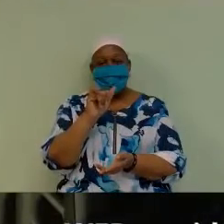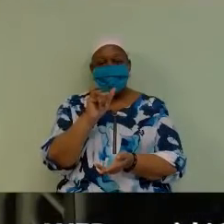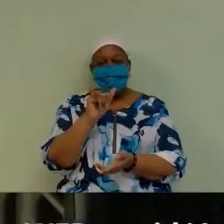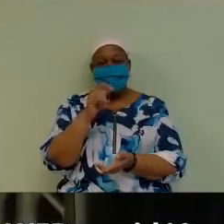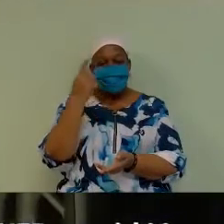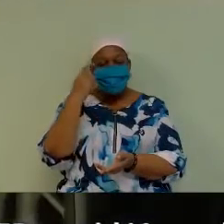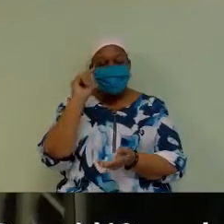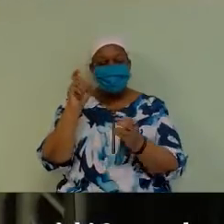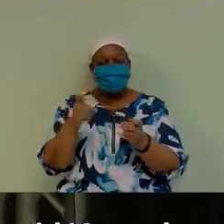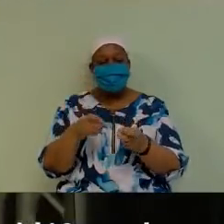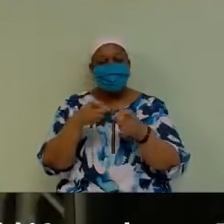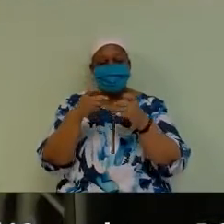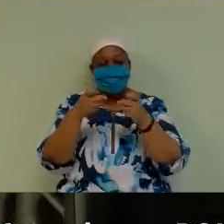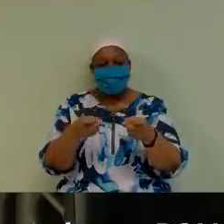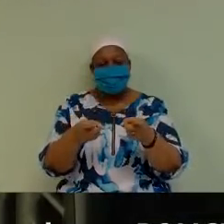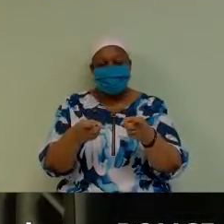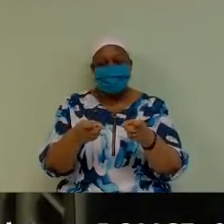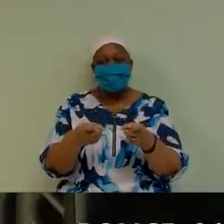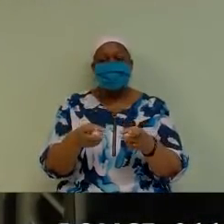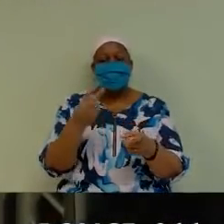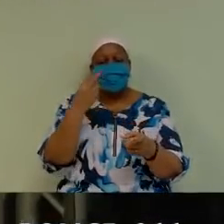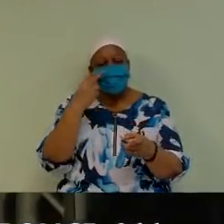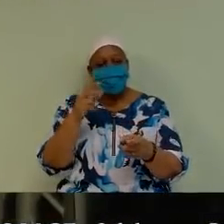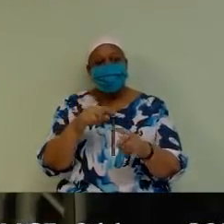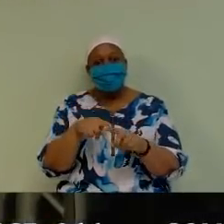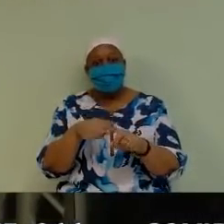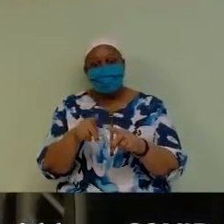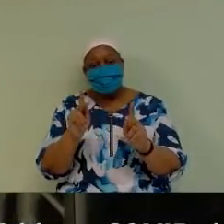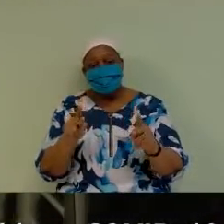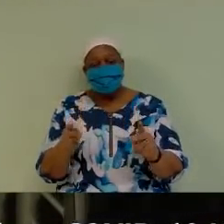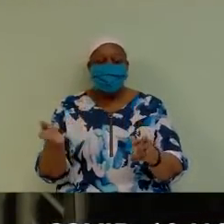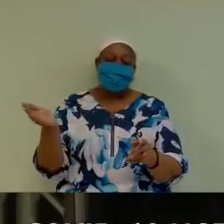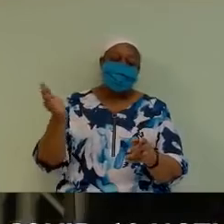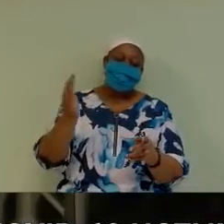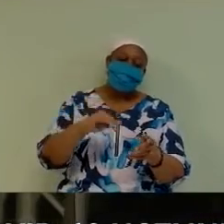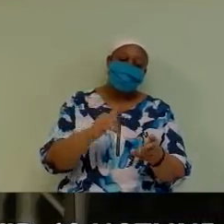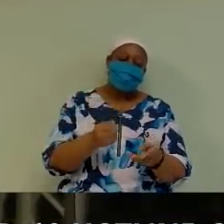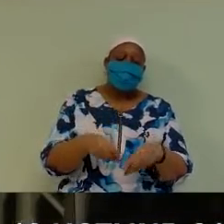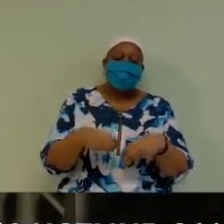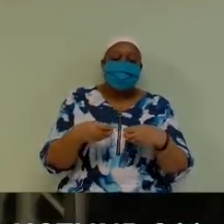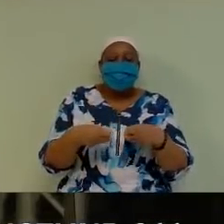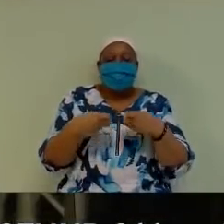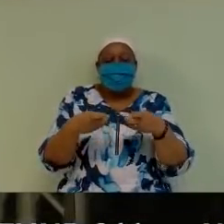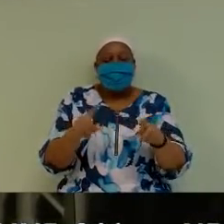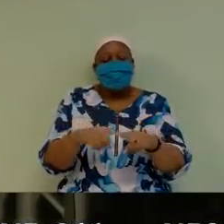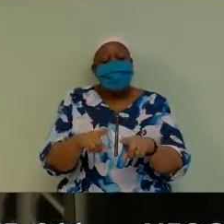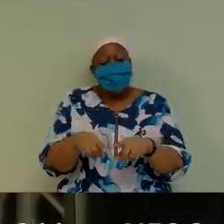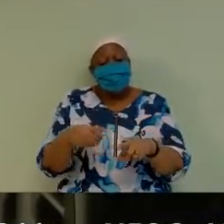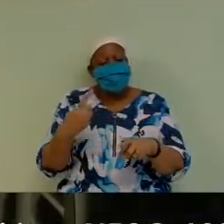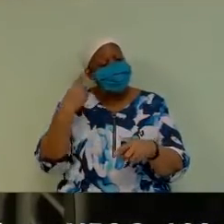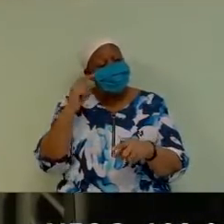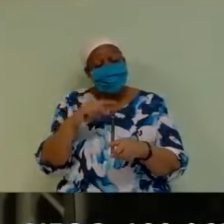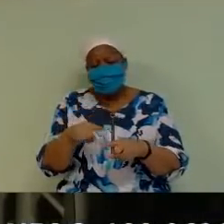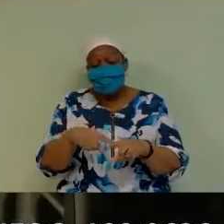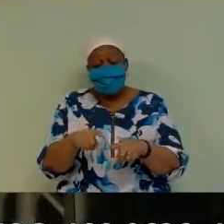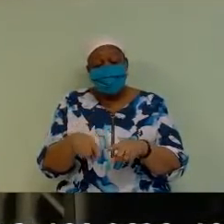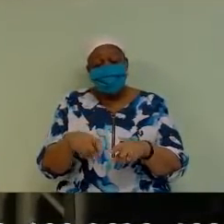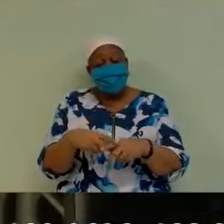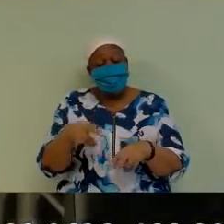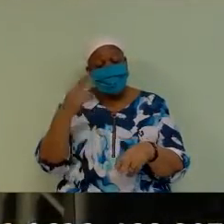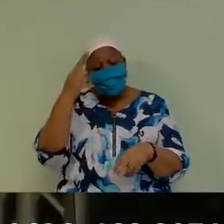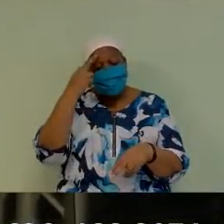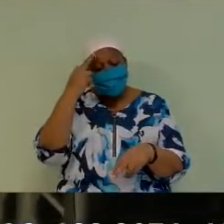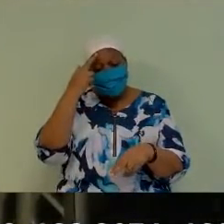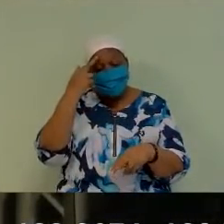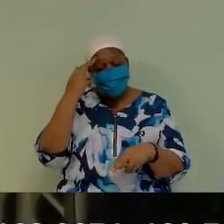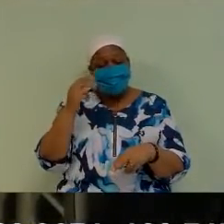see our citizens rise to the occasion and acknowledge all of our citizens, even those who do